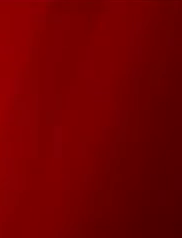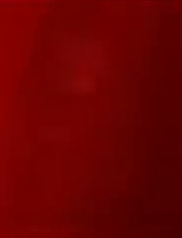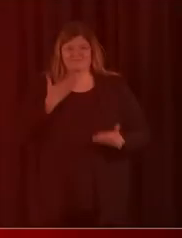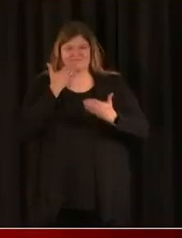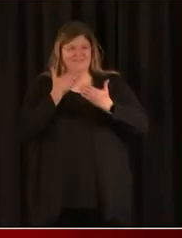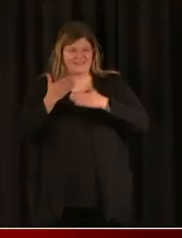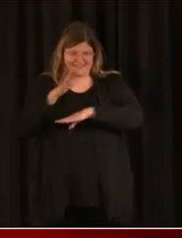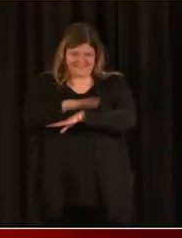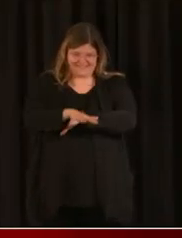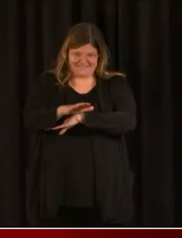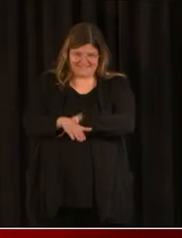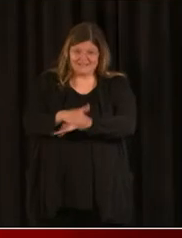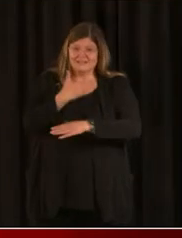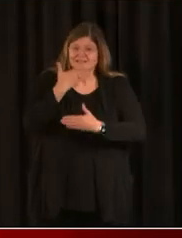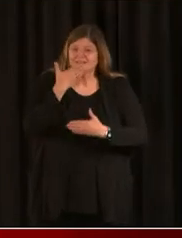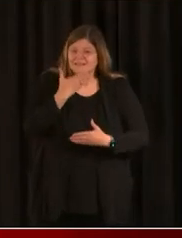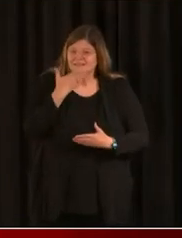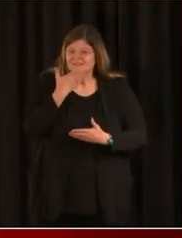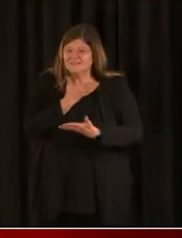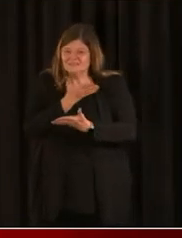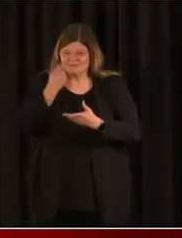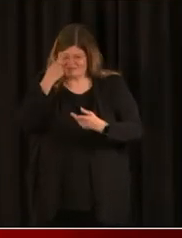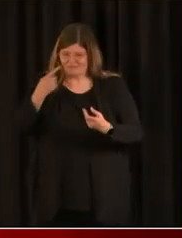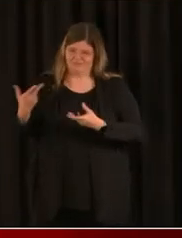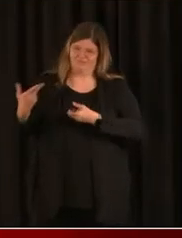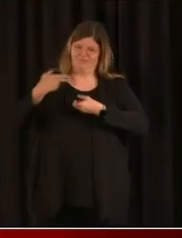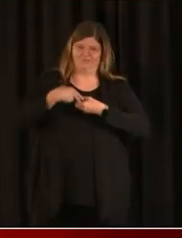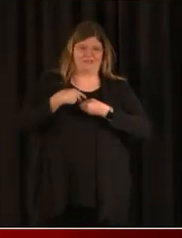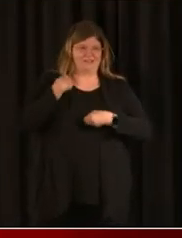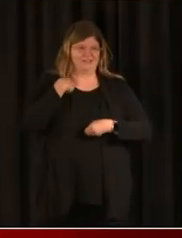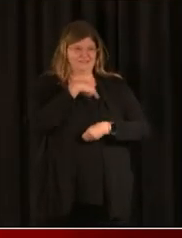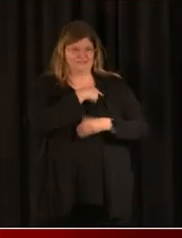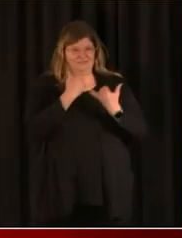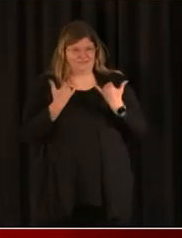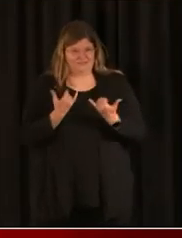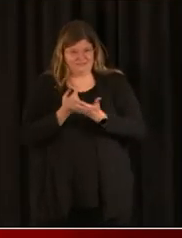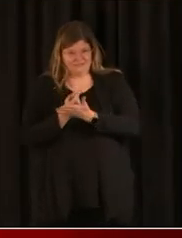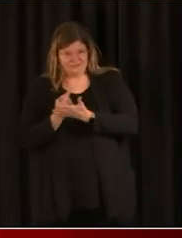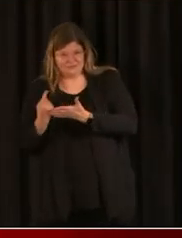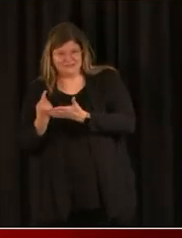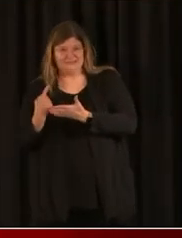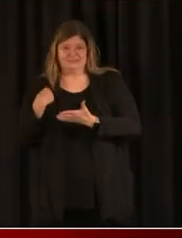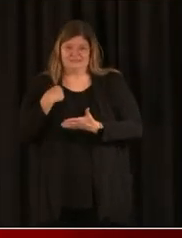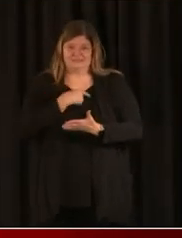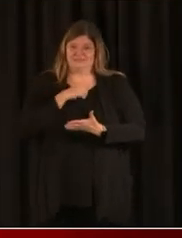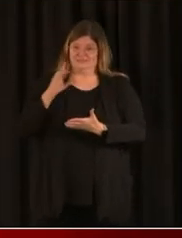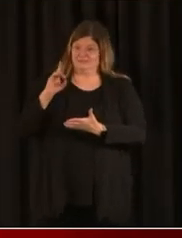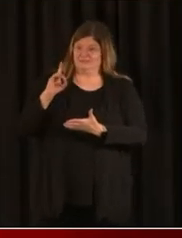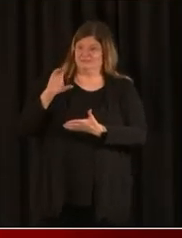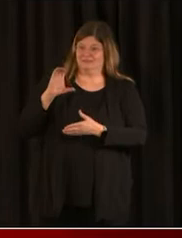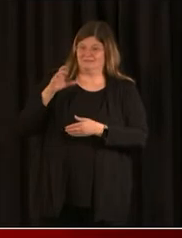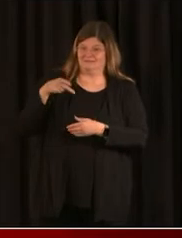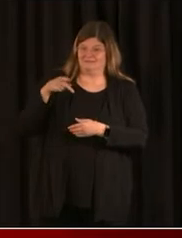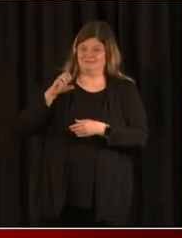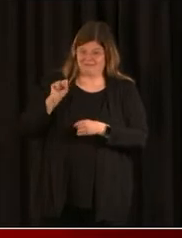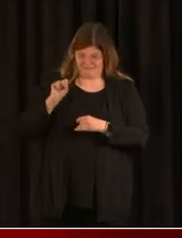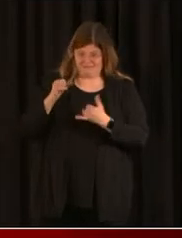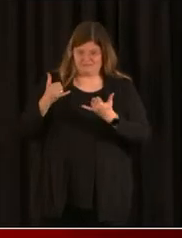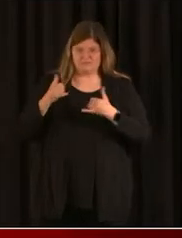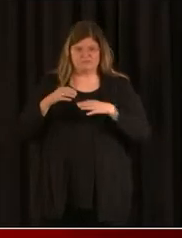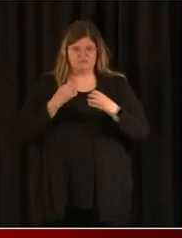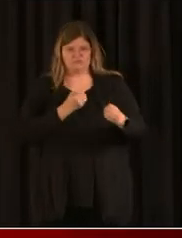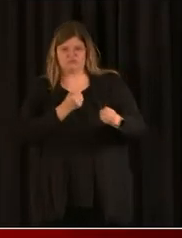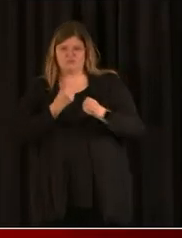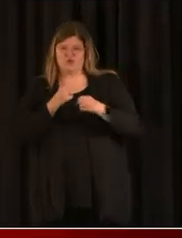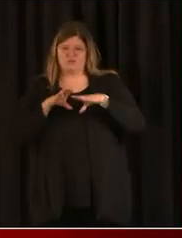Good evening, and thank you so much for joining us for this week's DCPS Reopen Strong Community Town Hall. My name